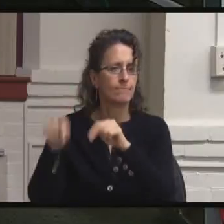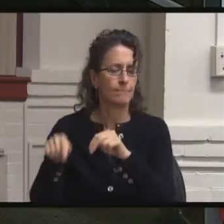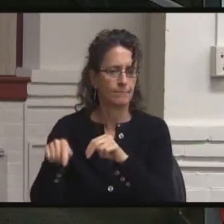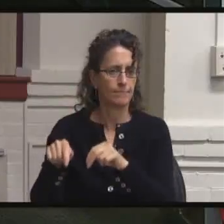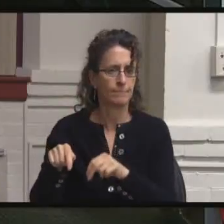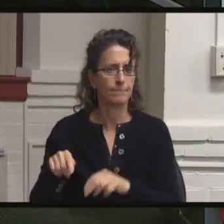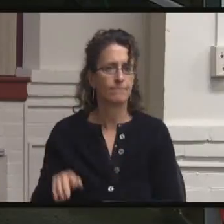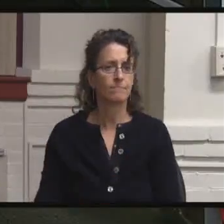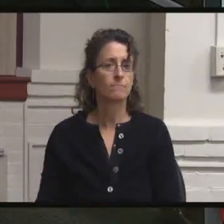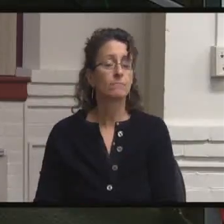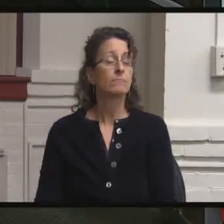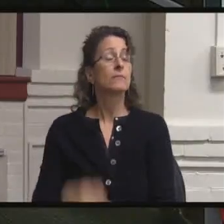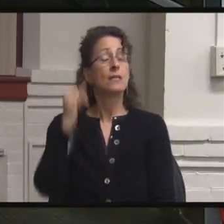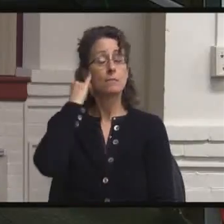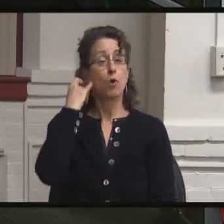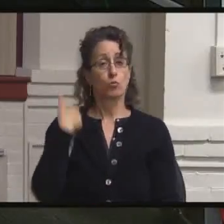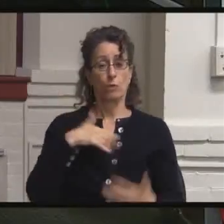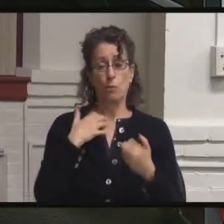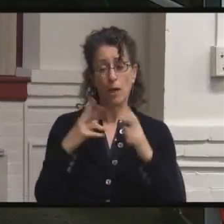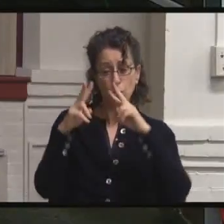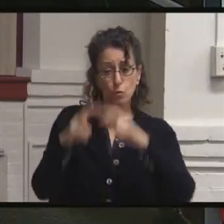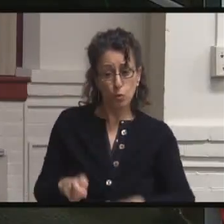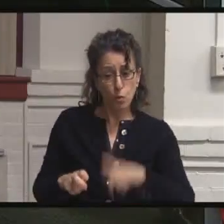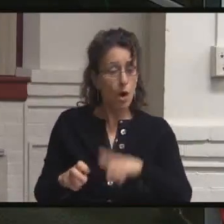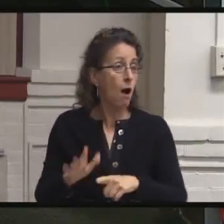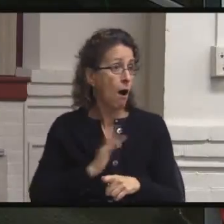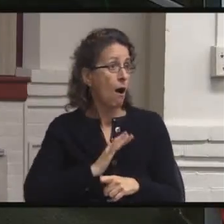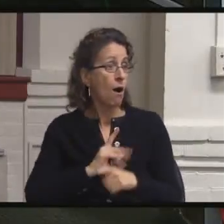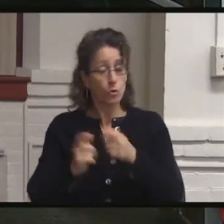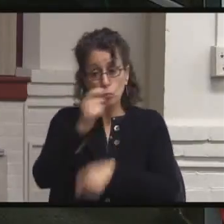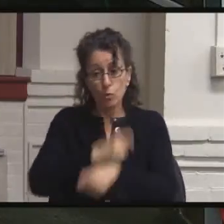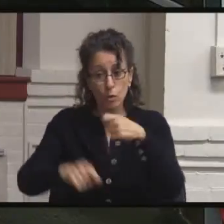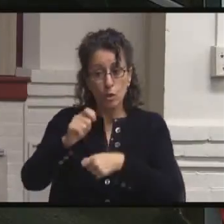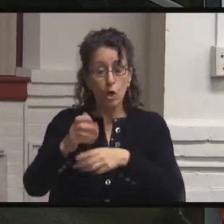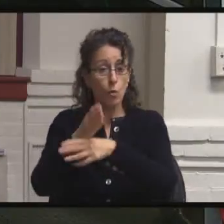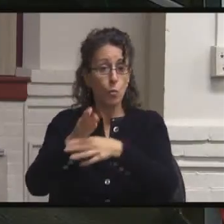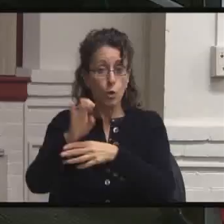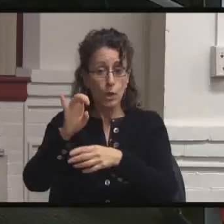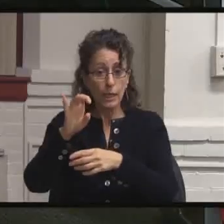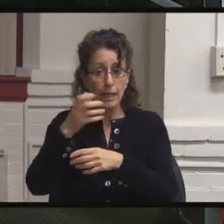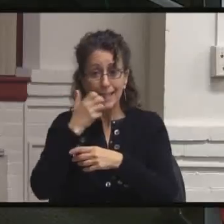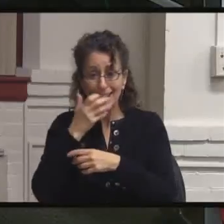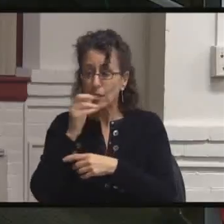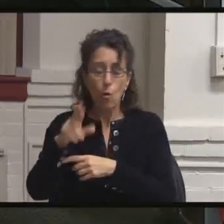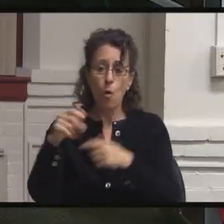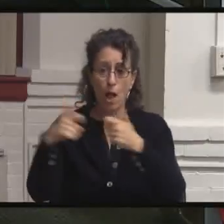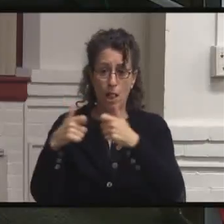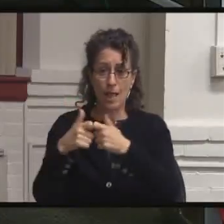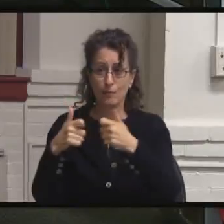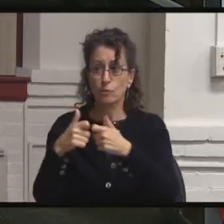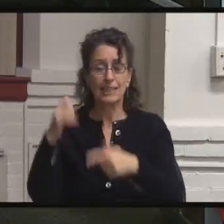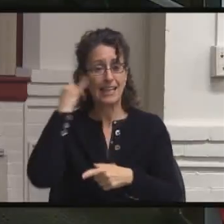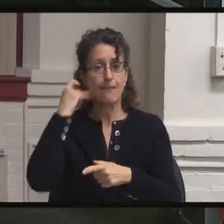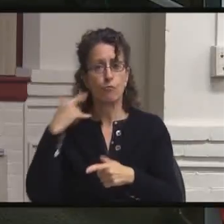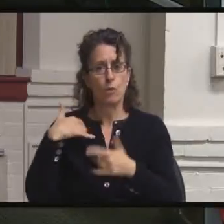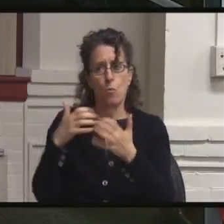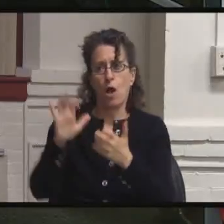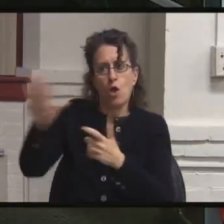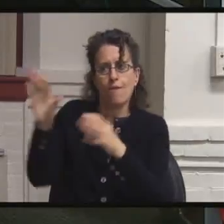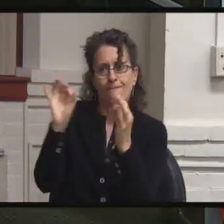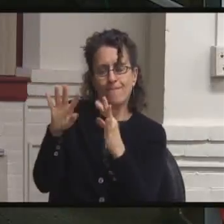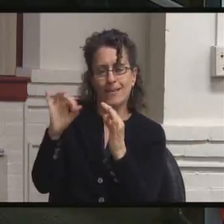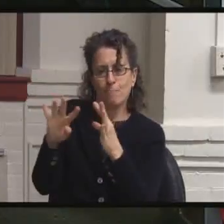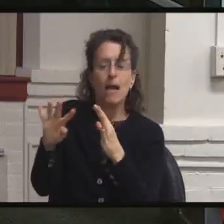wood heat at a given location, or if we were to go forward with an analysis of a transition to an electric heat at a given location. In